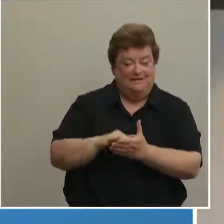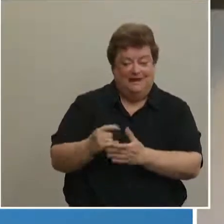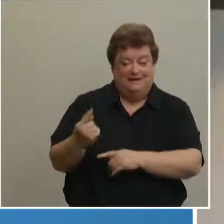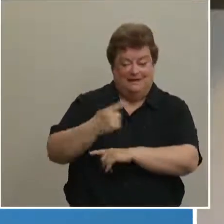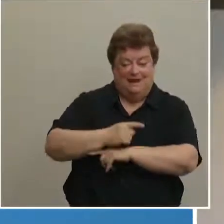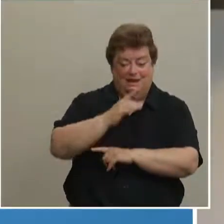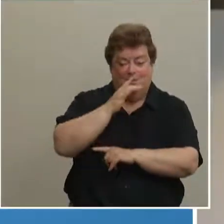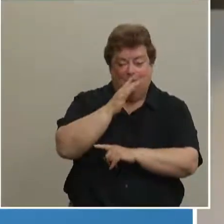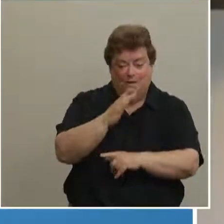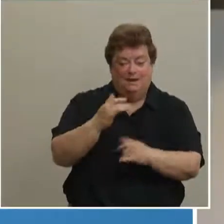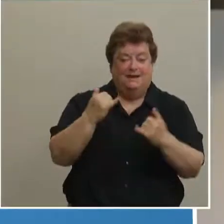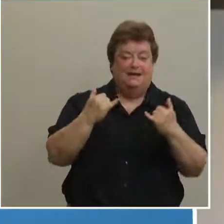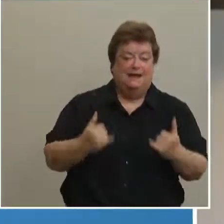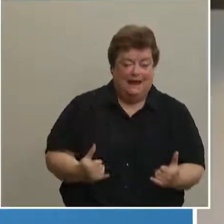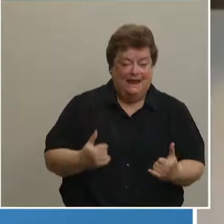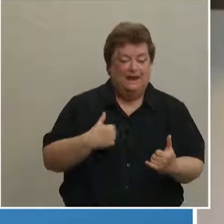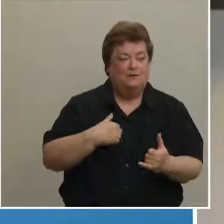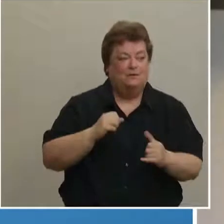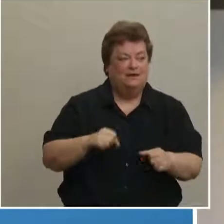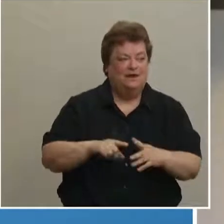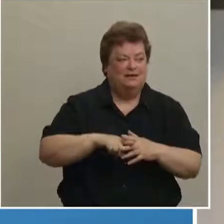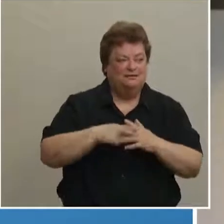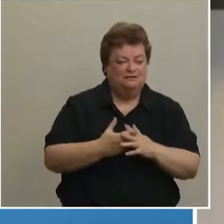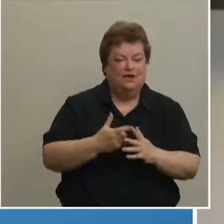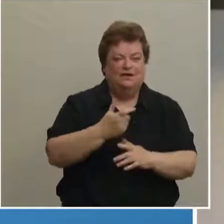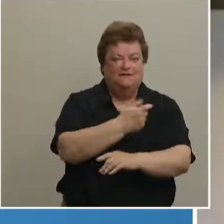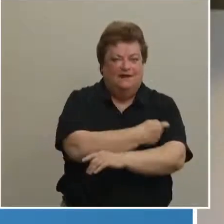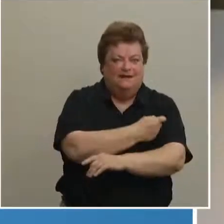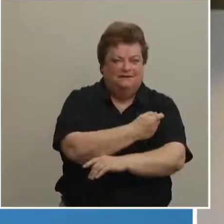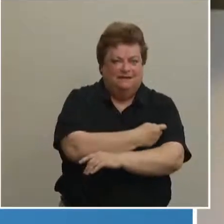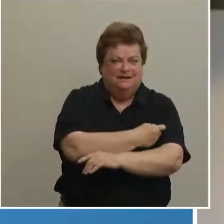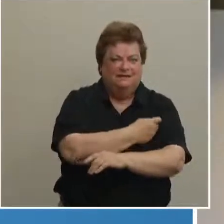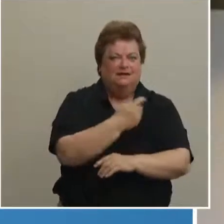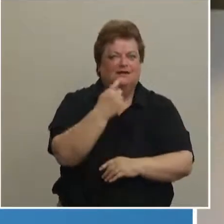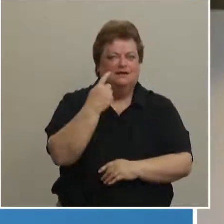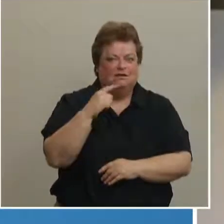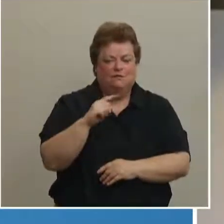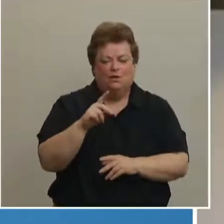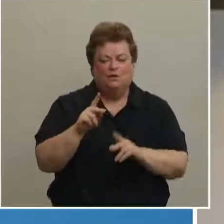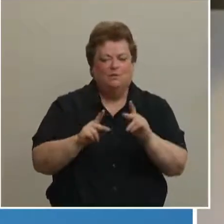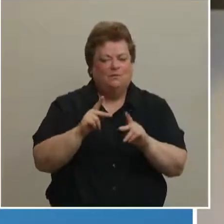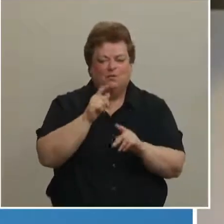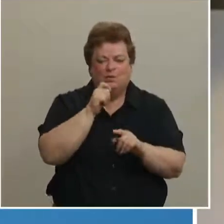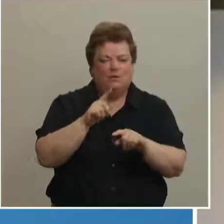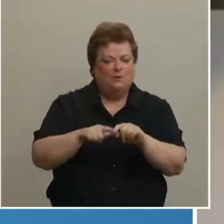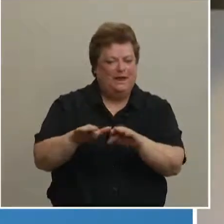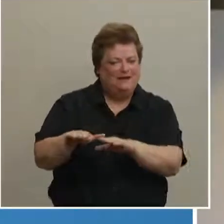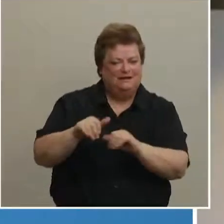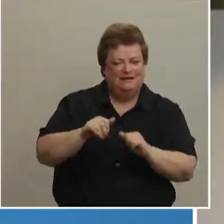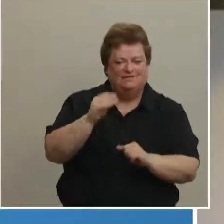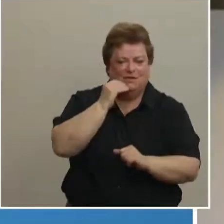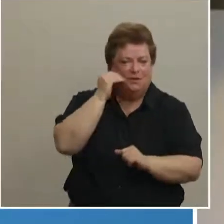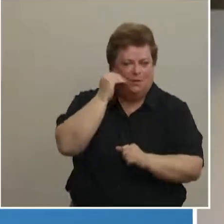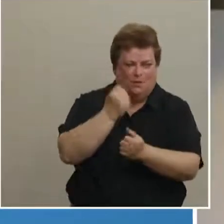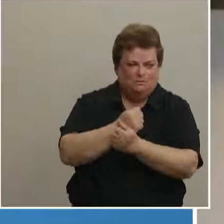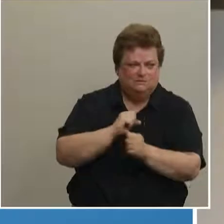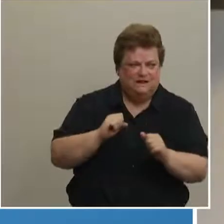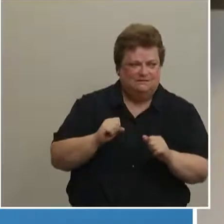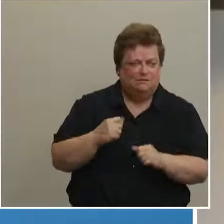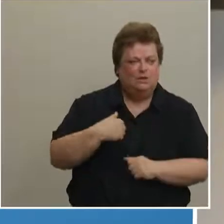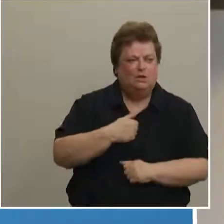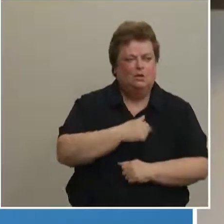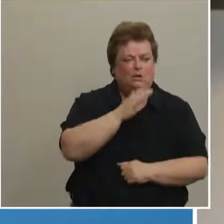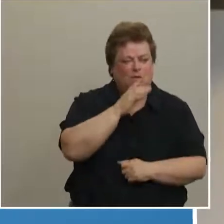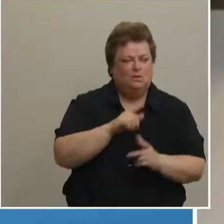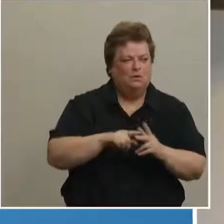will be beginning vaccinating those, as Pat mentioned, who are unable to get out of their homes safely. We will start